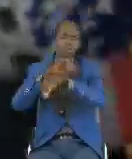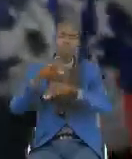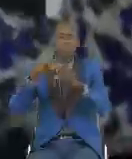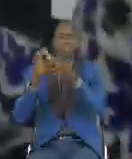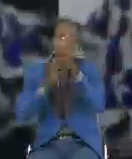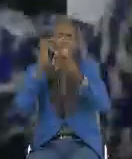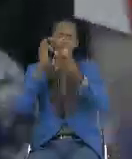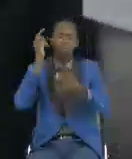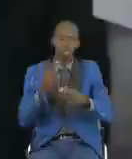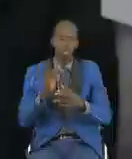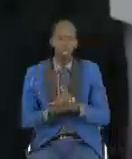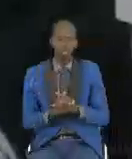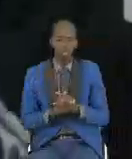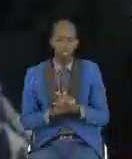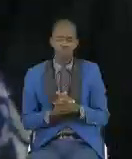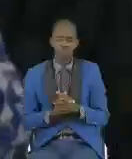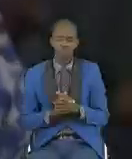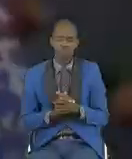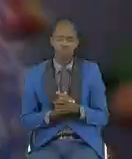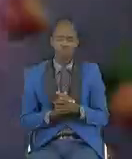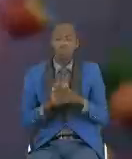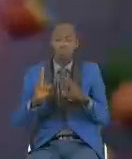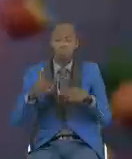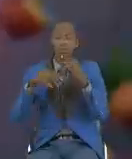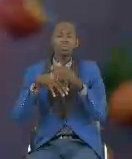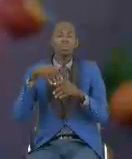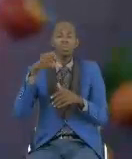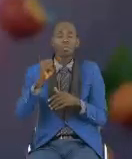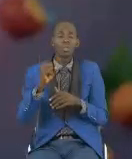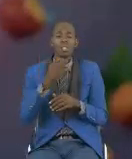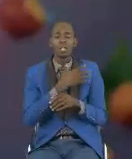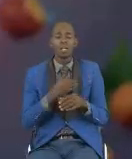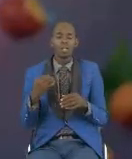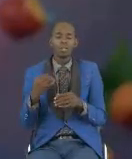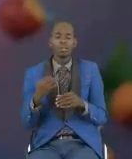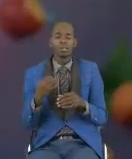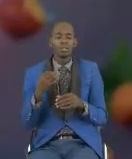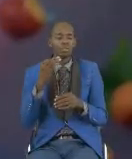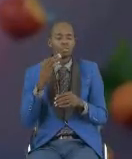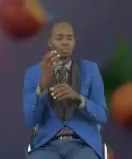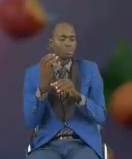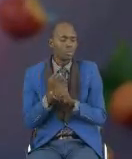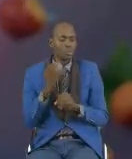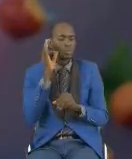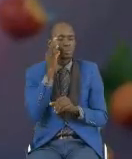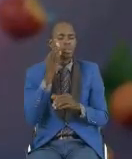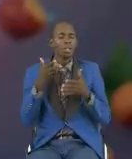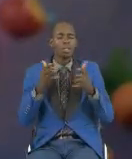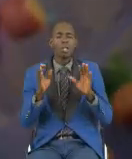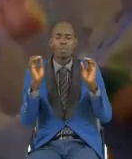Amen. Go forth by the word. Amen. Let nothing stop you again.